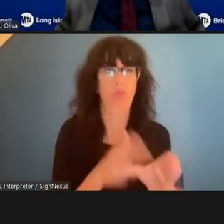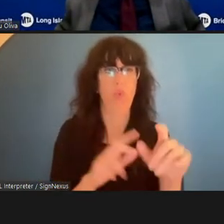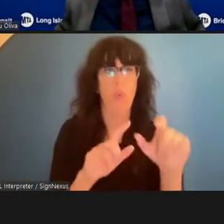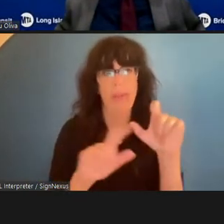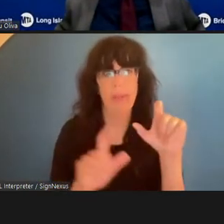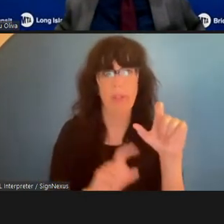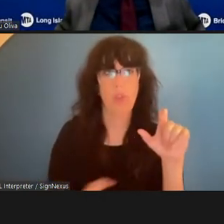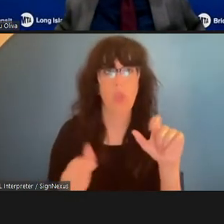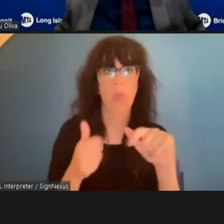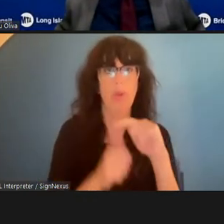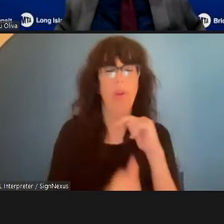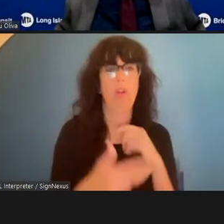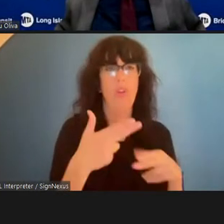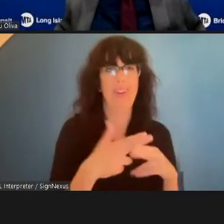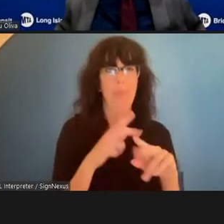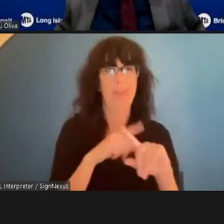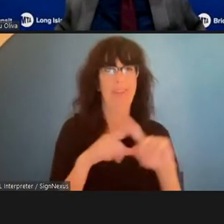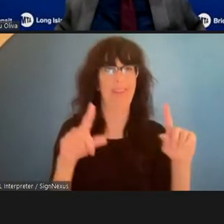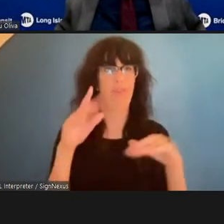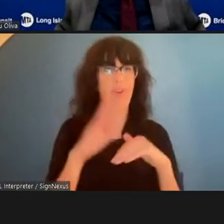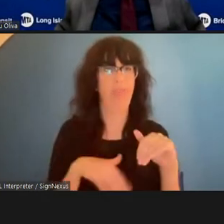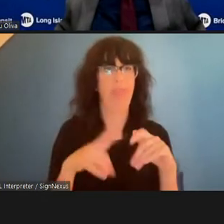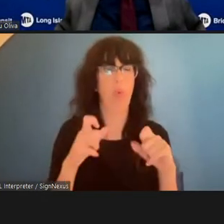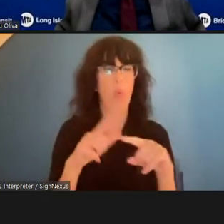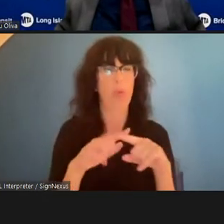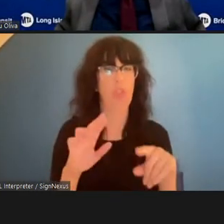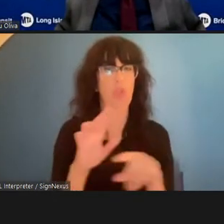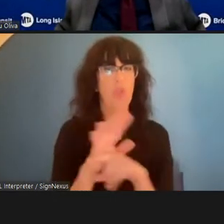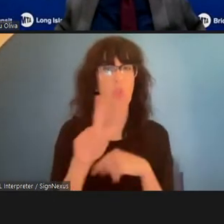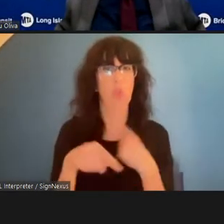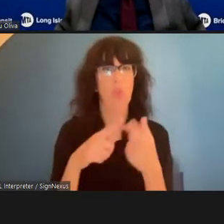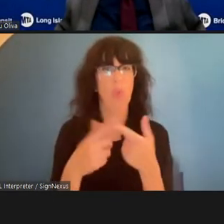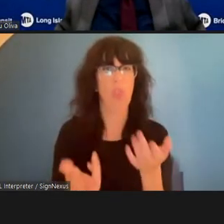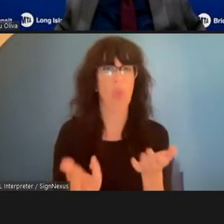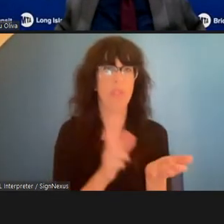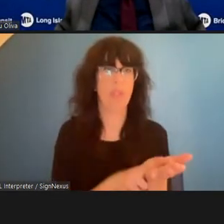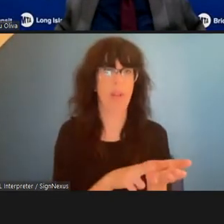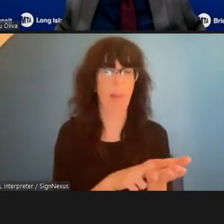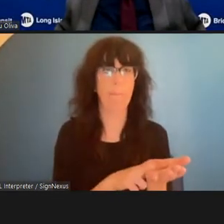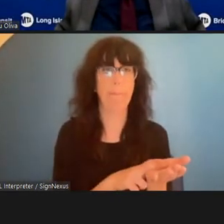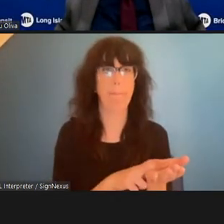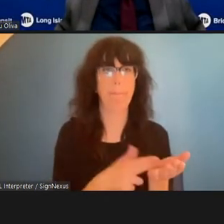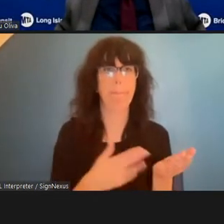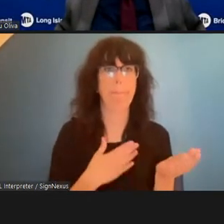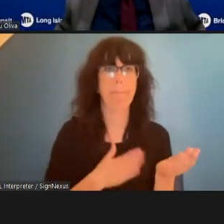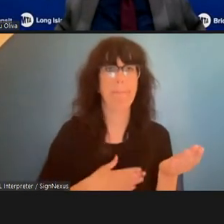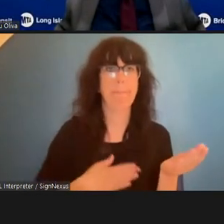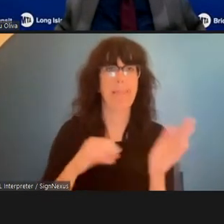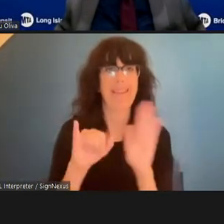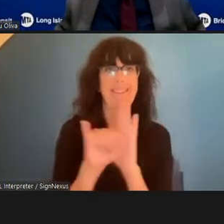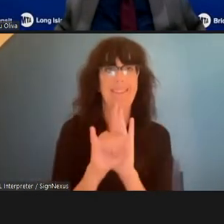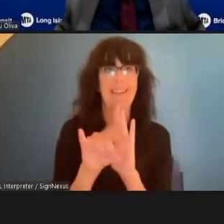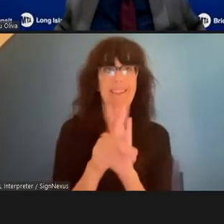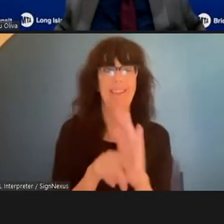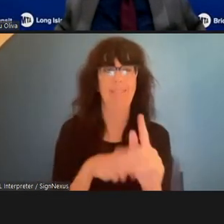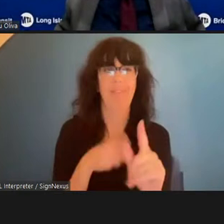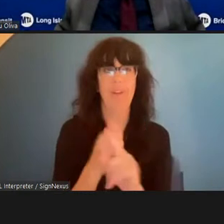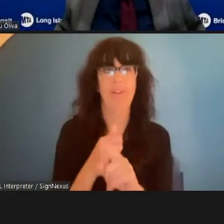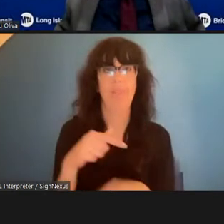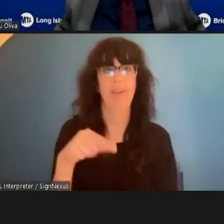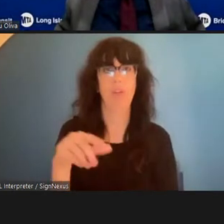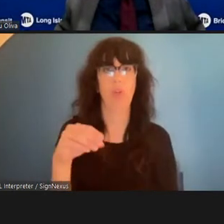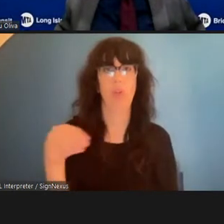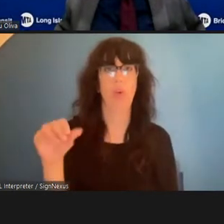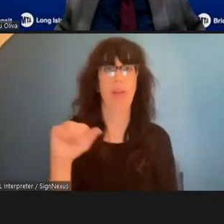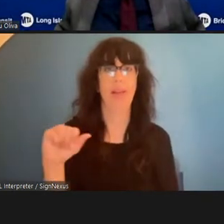a name that is different from the one you used when you signed up to speak please identify yourself in the q and a